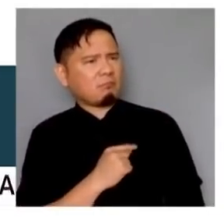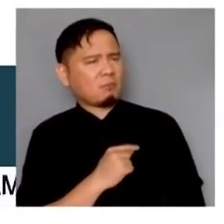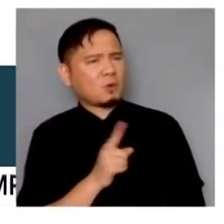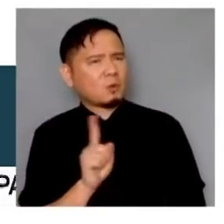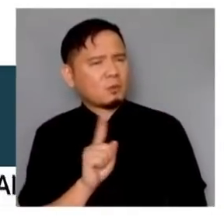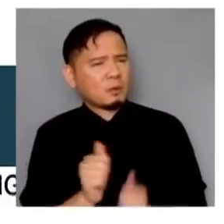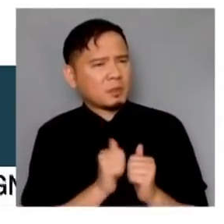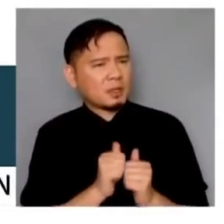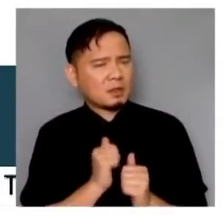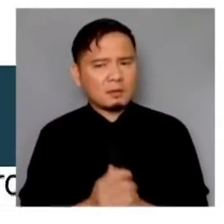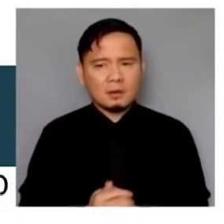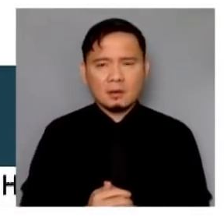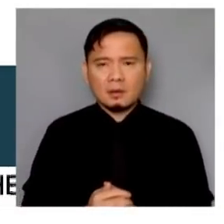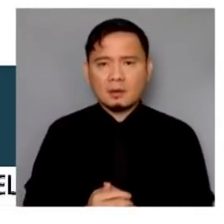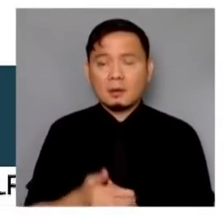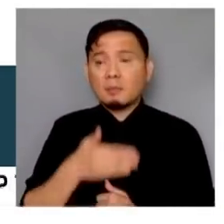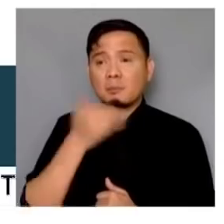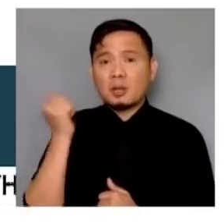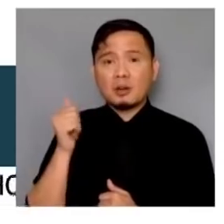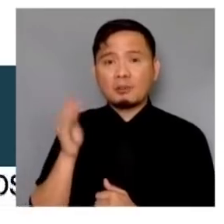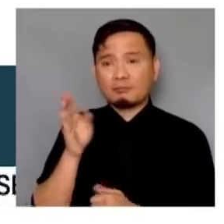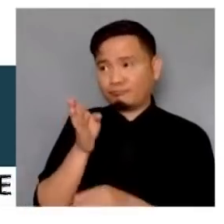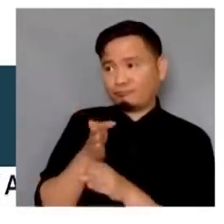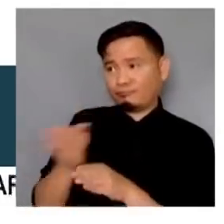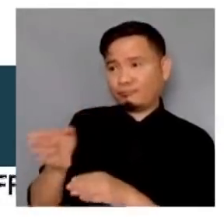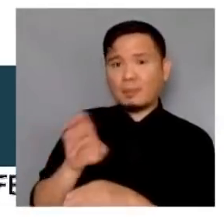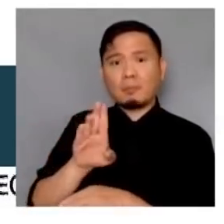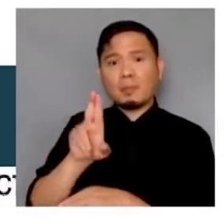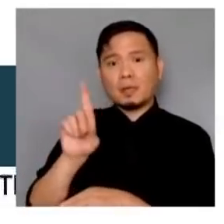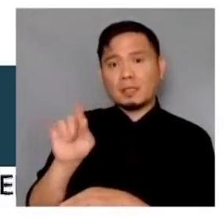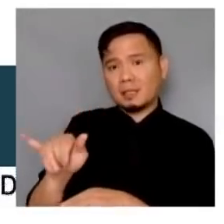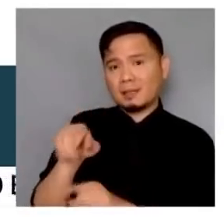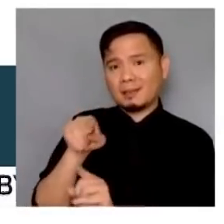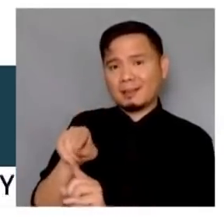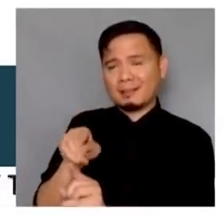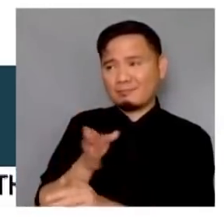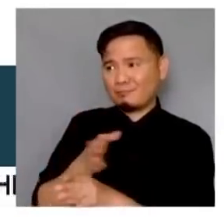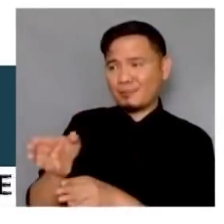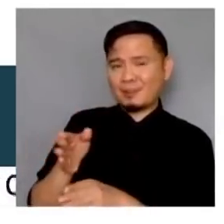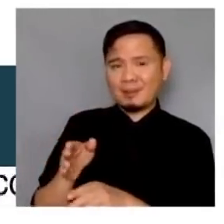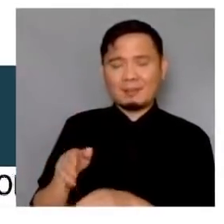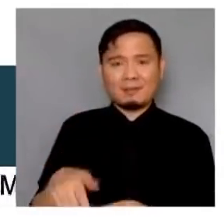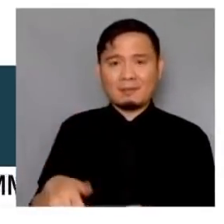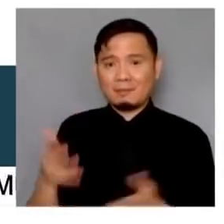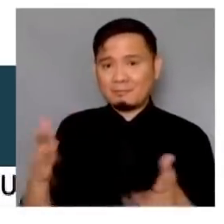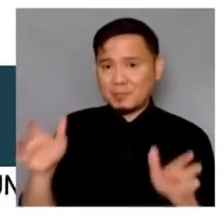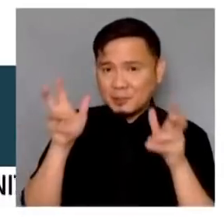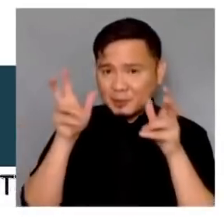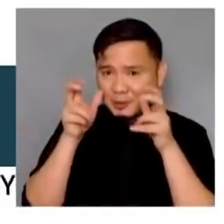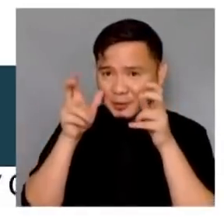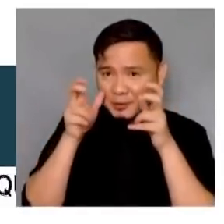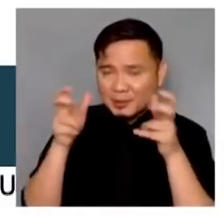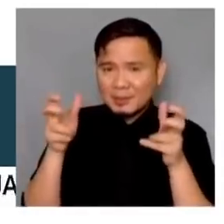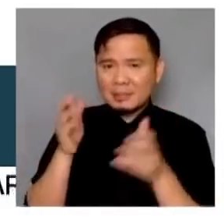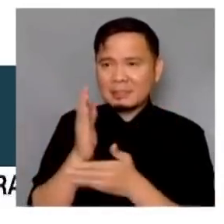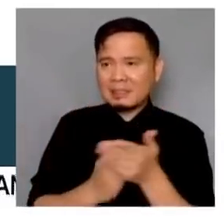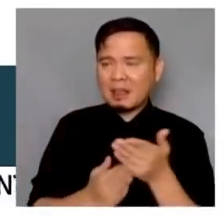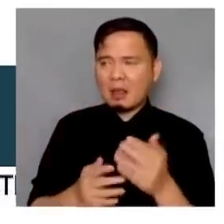Well, we better ask us kasi Mr. Buddy Zamora po, may naririnig ako ng mga parang may tampo